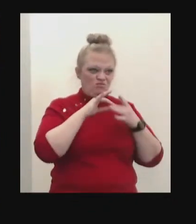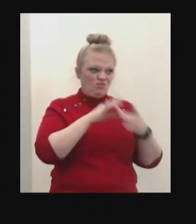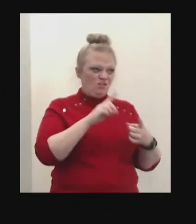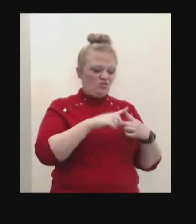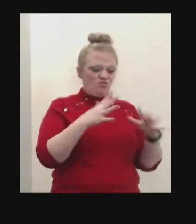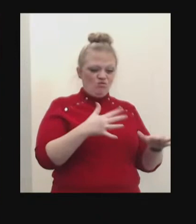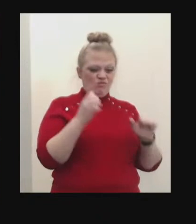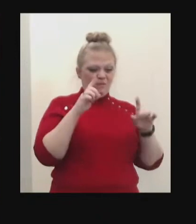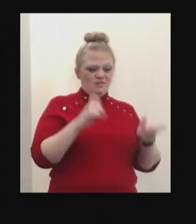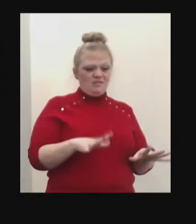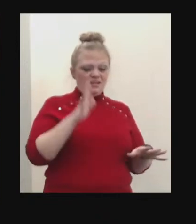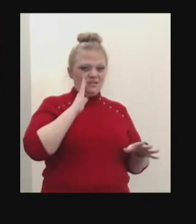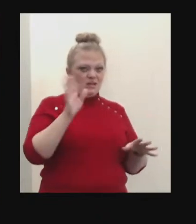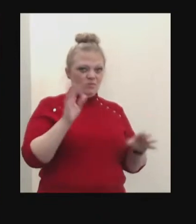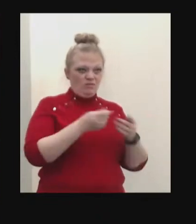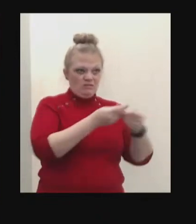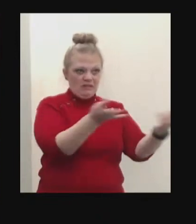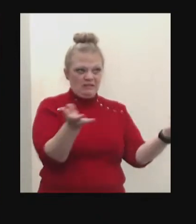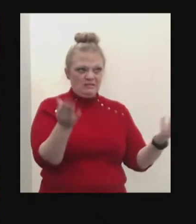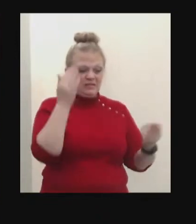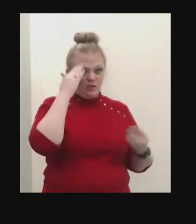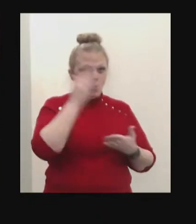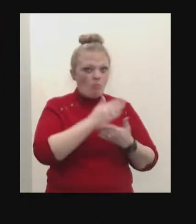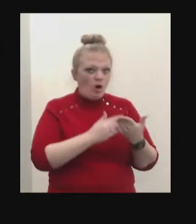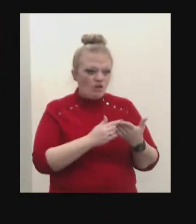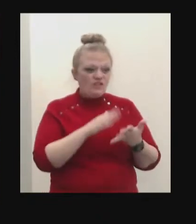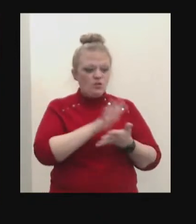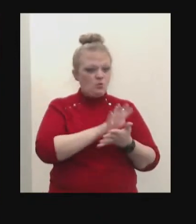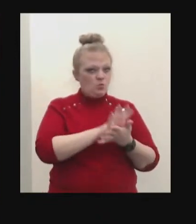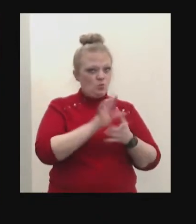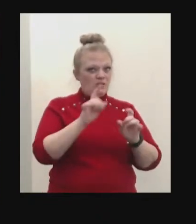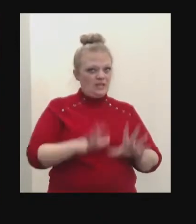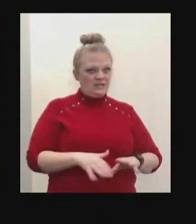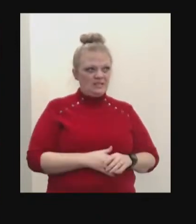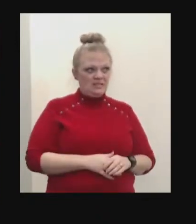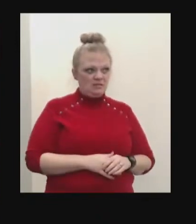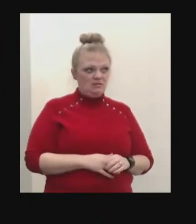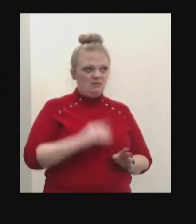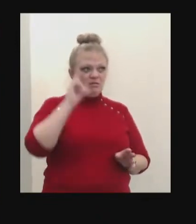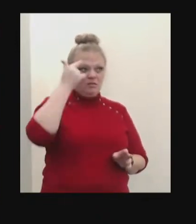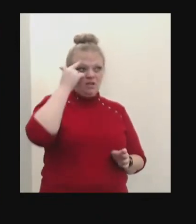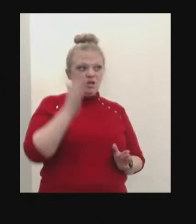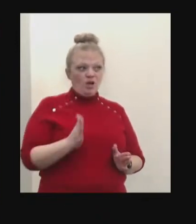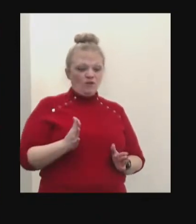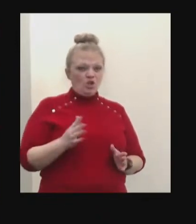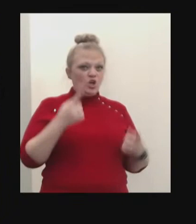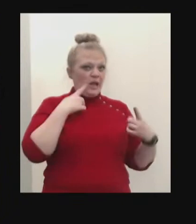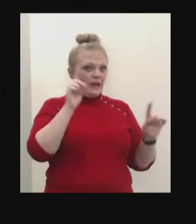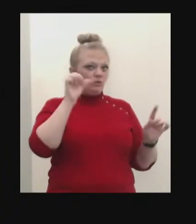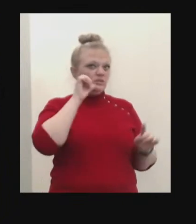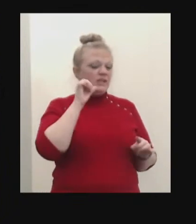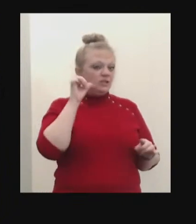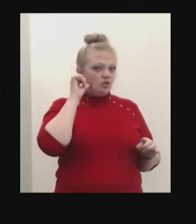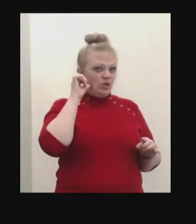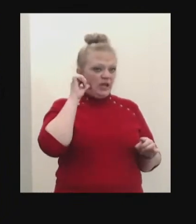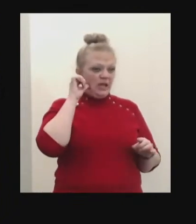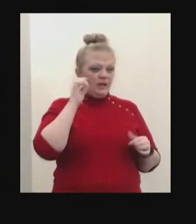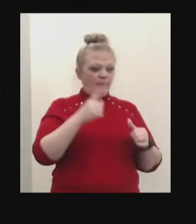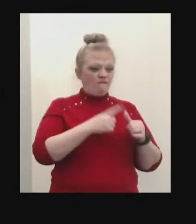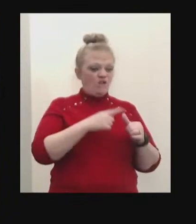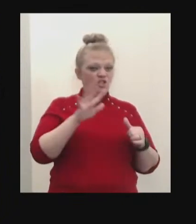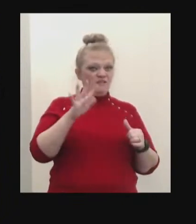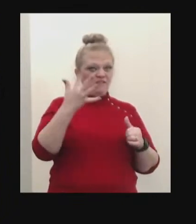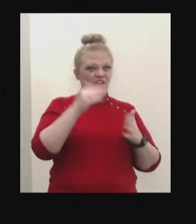that are going to be sent. I know part of it is associated with school testing. The governor has announced yesterday with regards to the first $5 million is